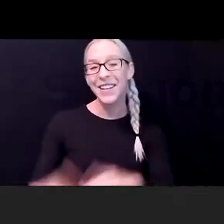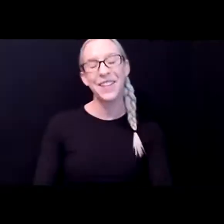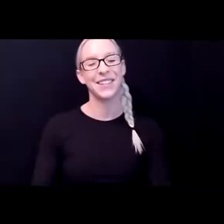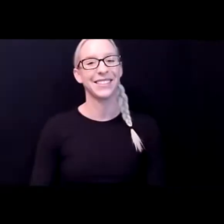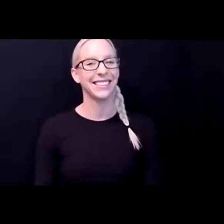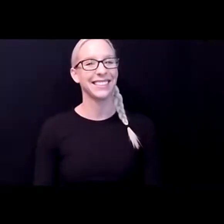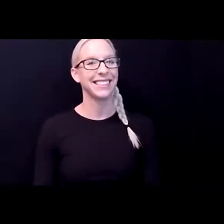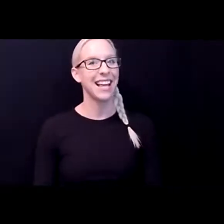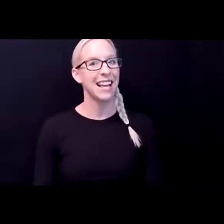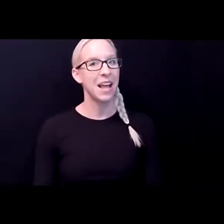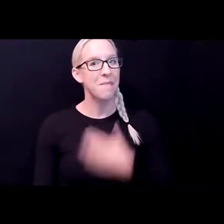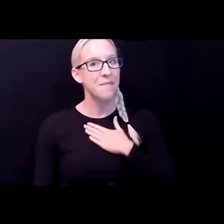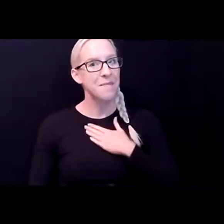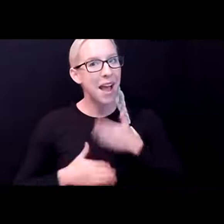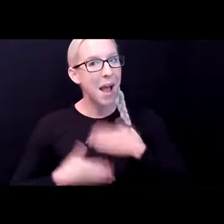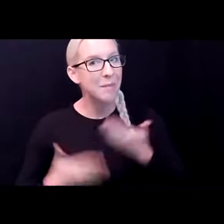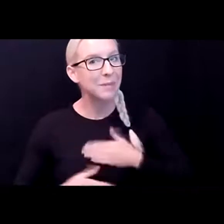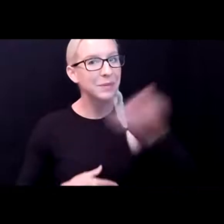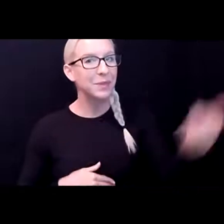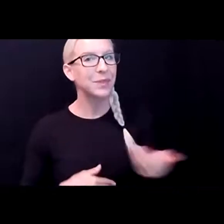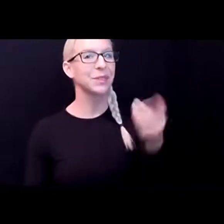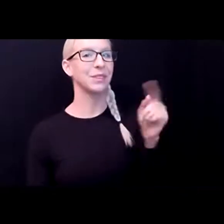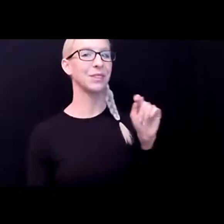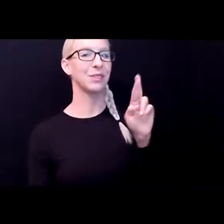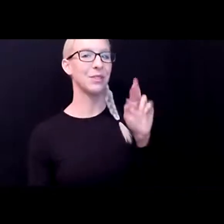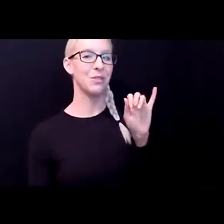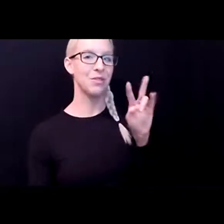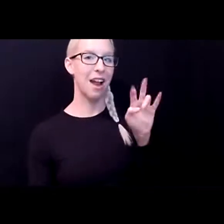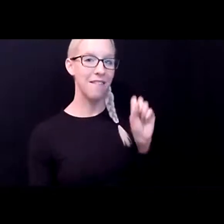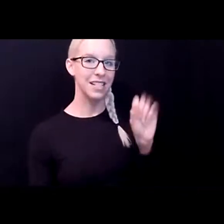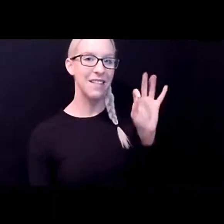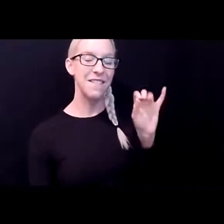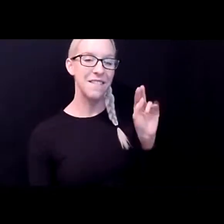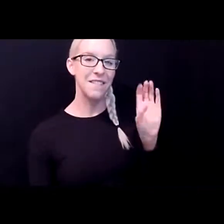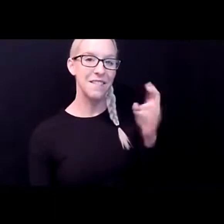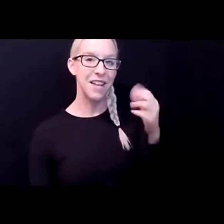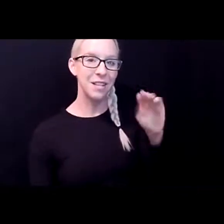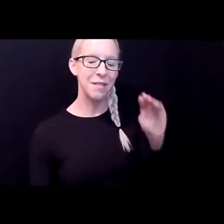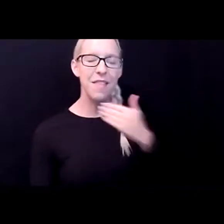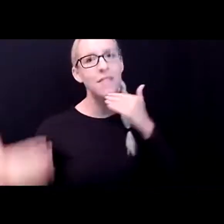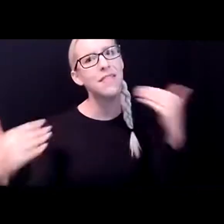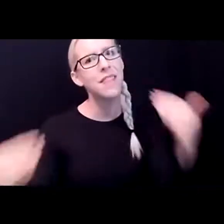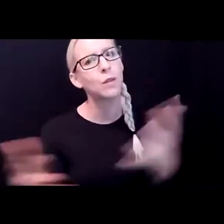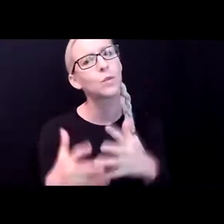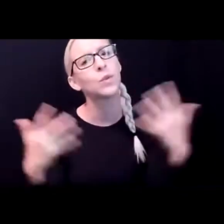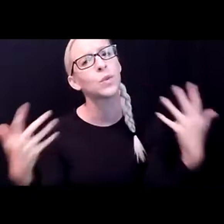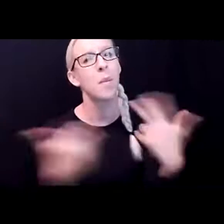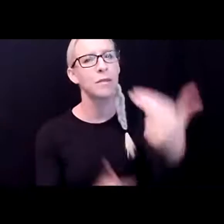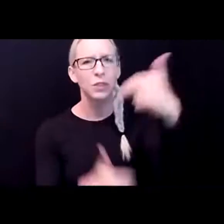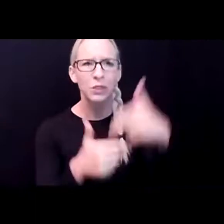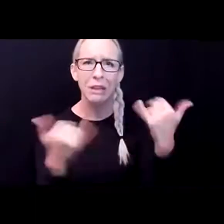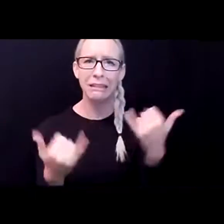I am pleased to introduce Travis Finchum with us this morning. Thank you so much, Travis, for taking some time out of your